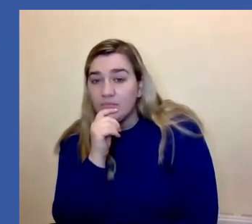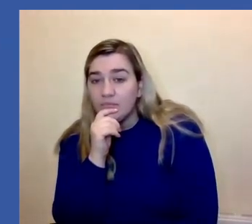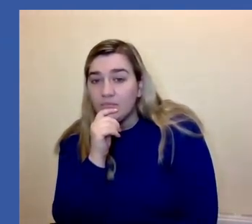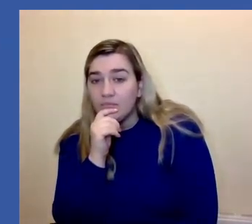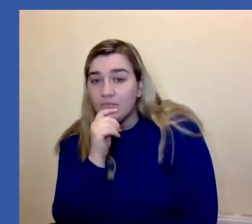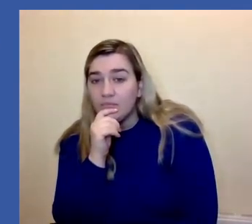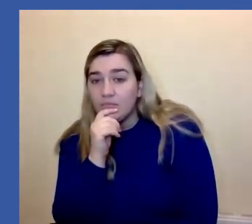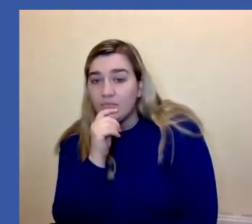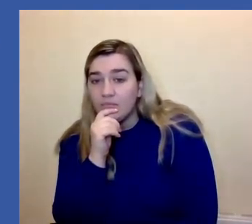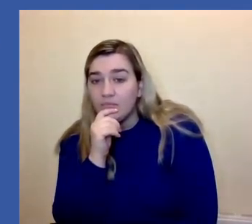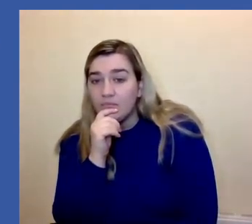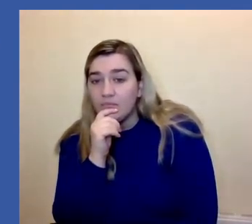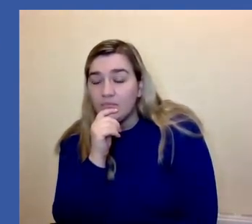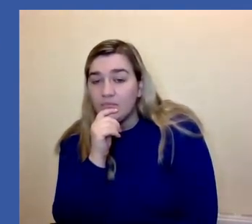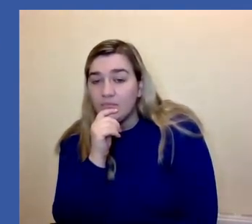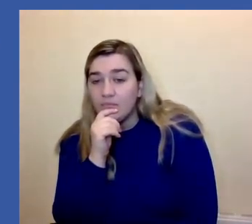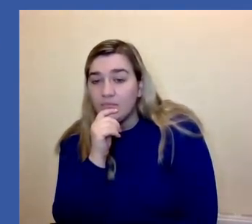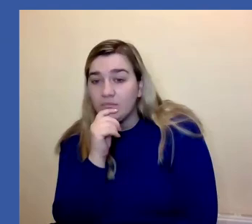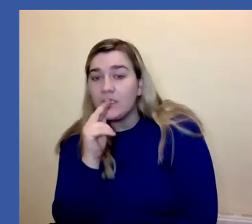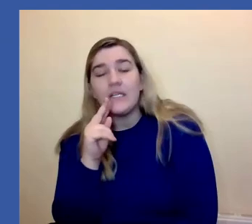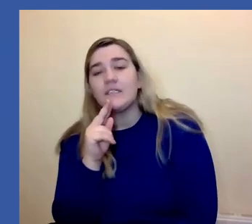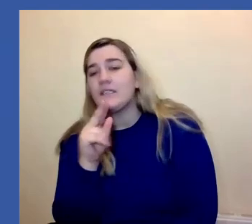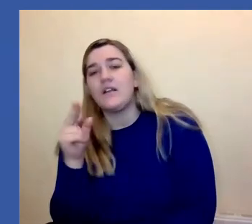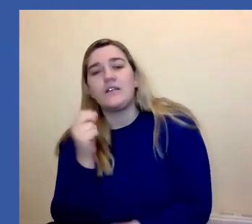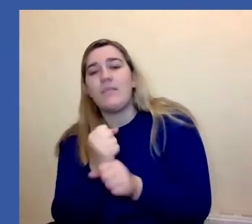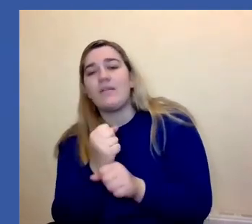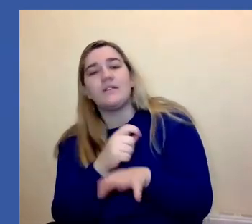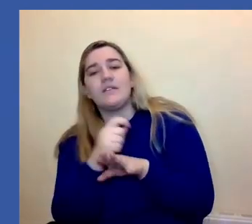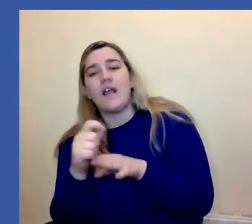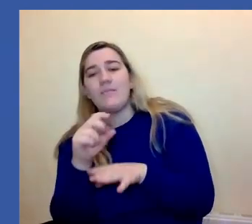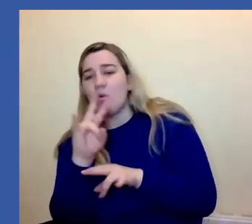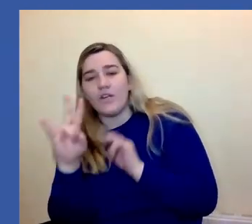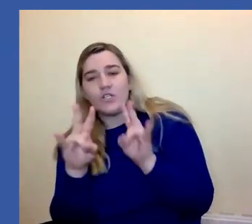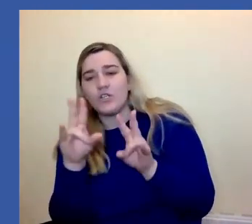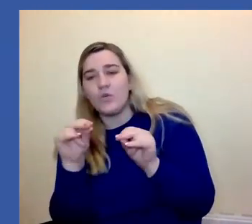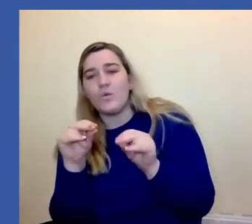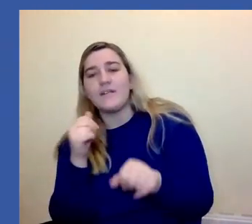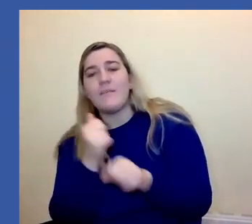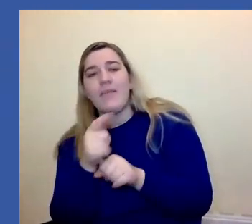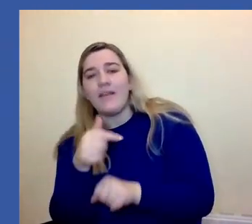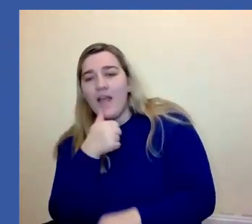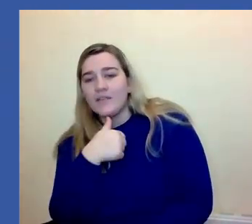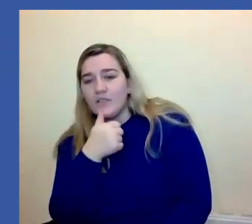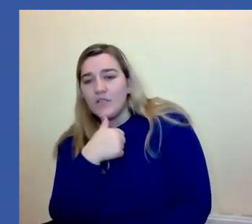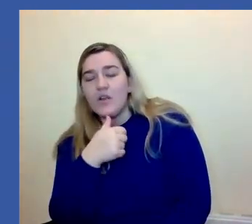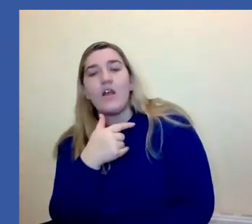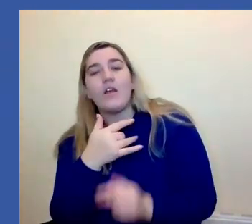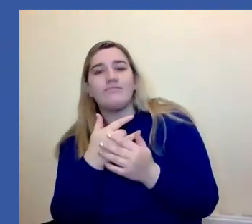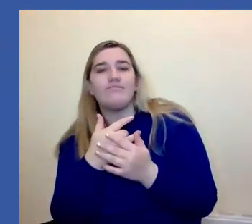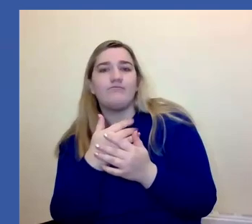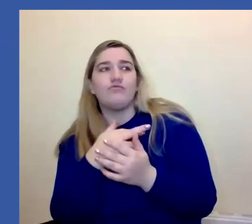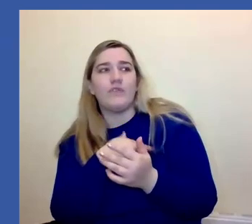It's not about the type of question you get, it's gonna be about the answer. For me, a lot of the time